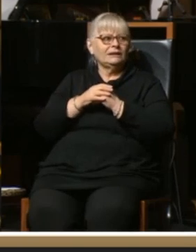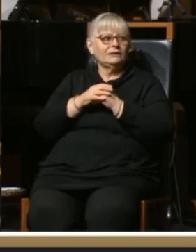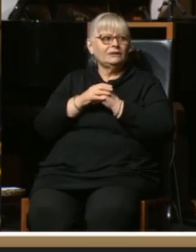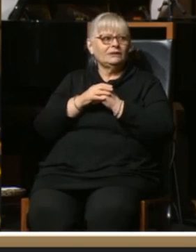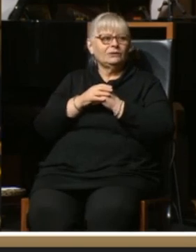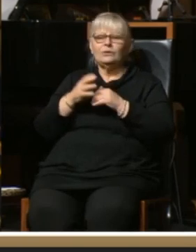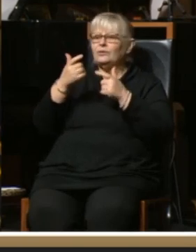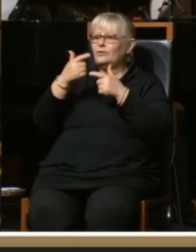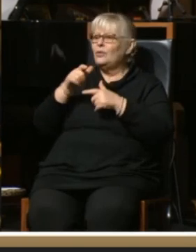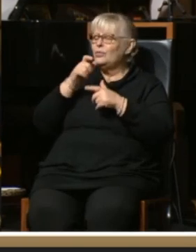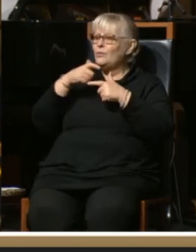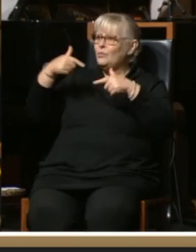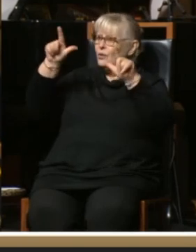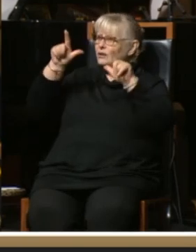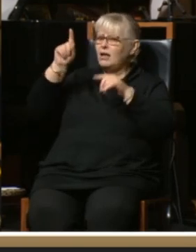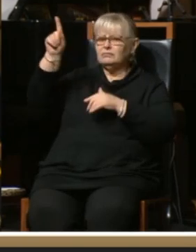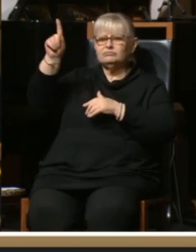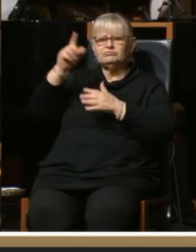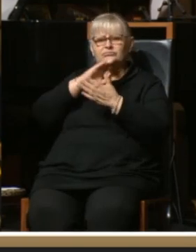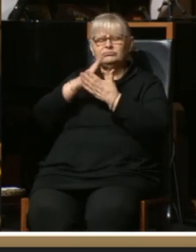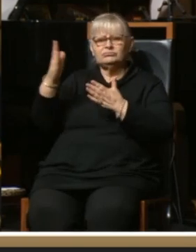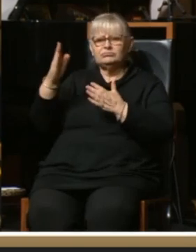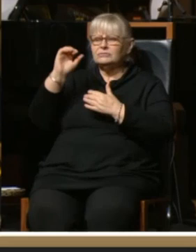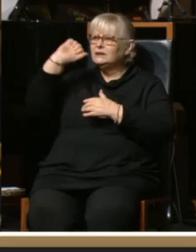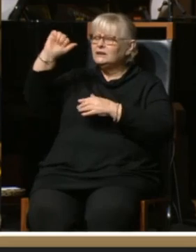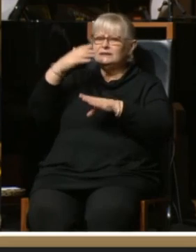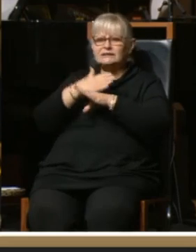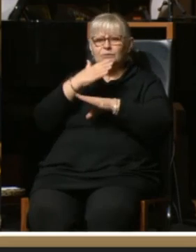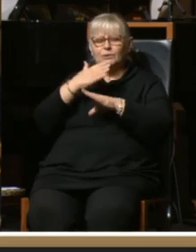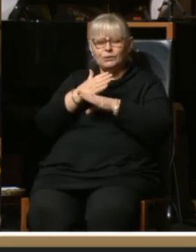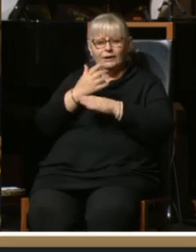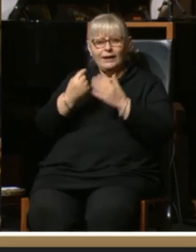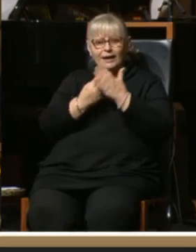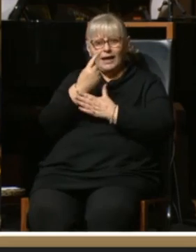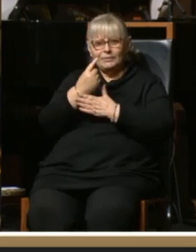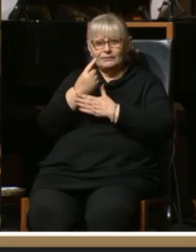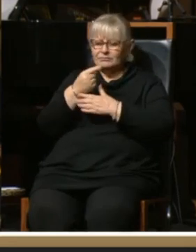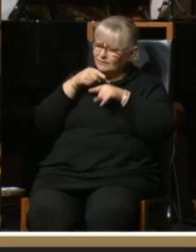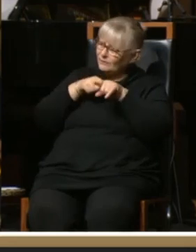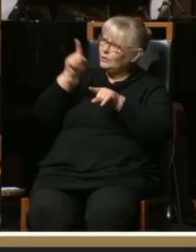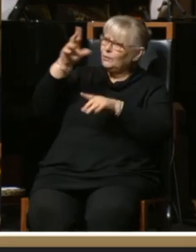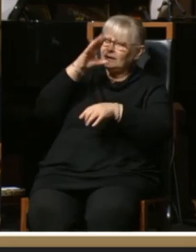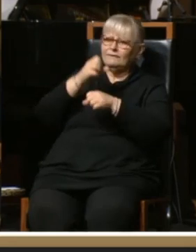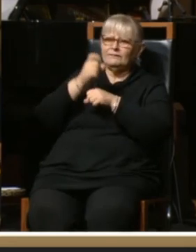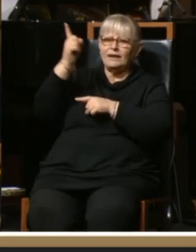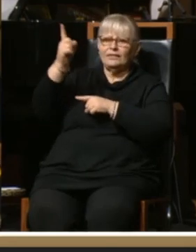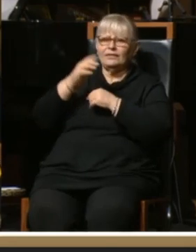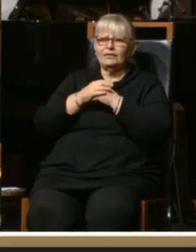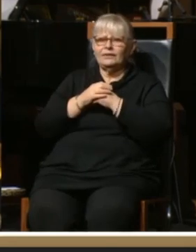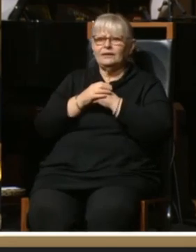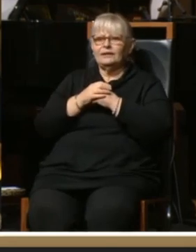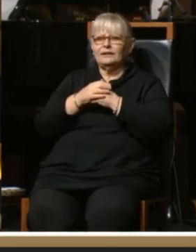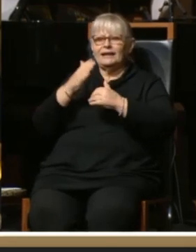For the word of the Lord is upright, and all his work is done in faithfulness. He